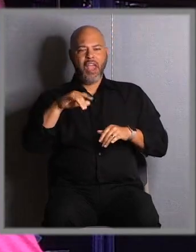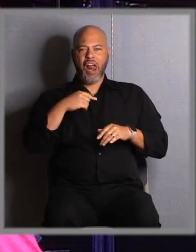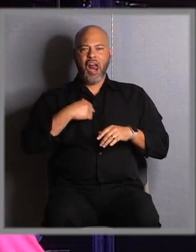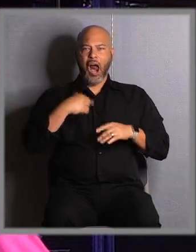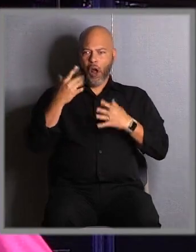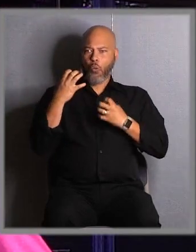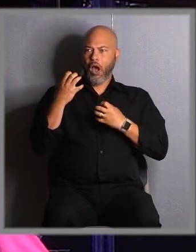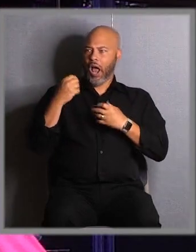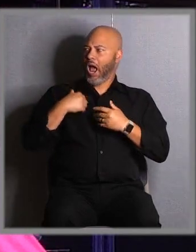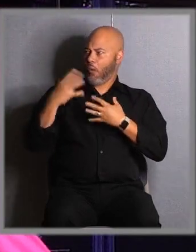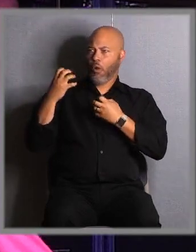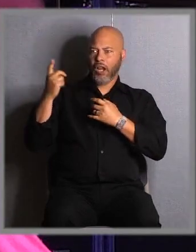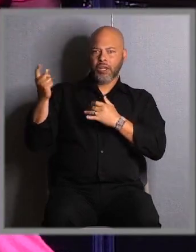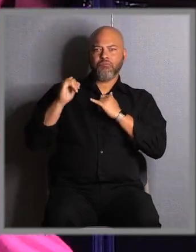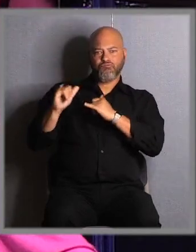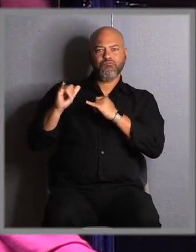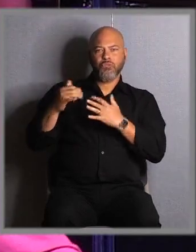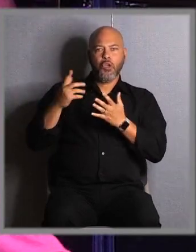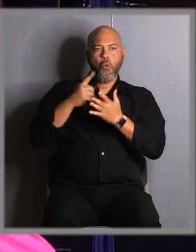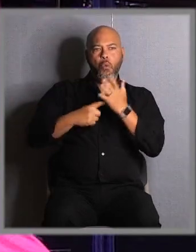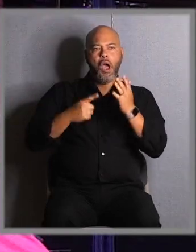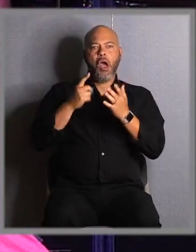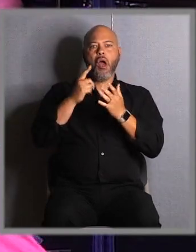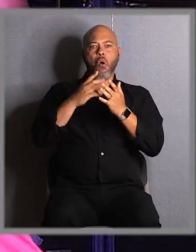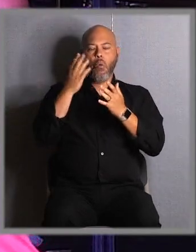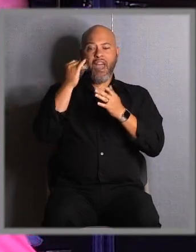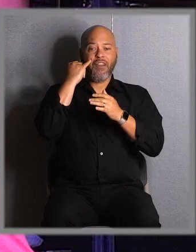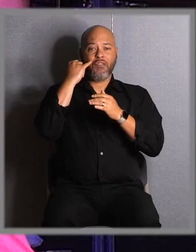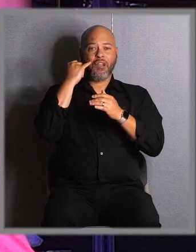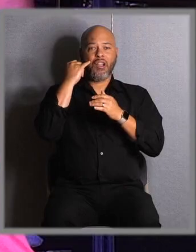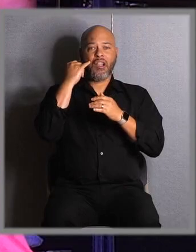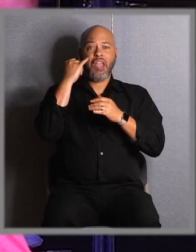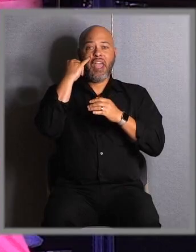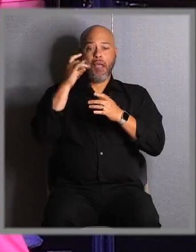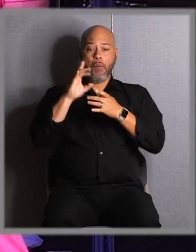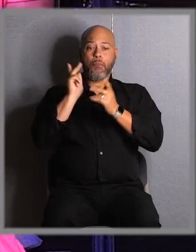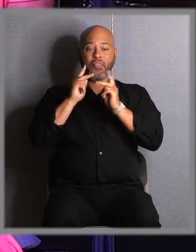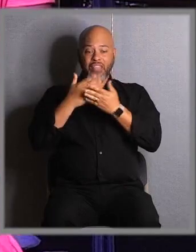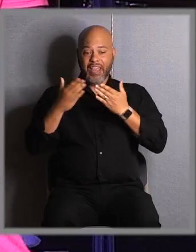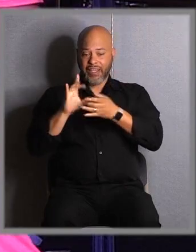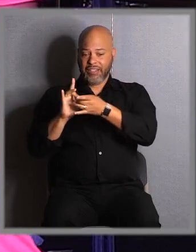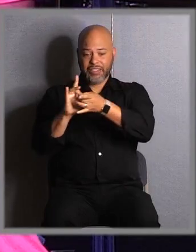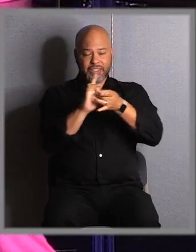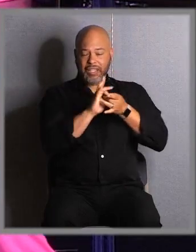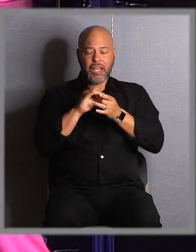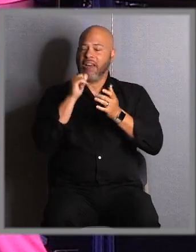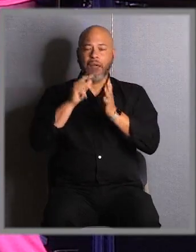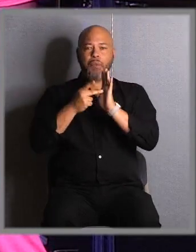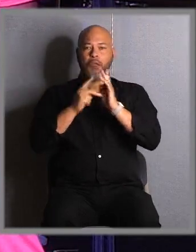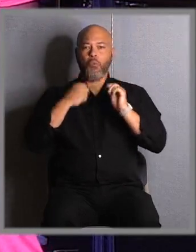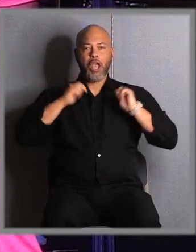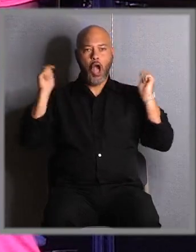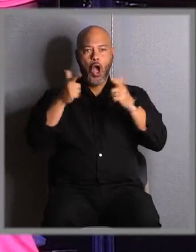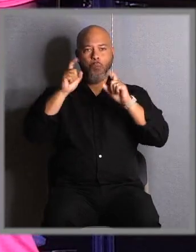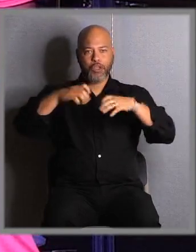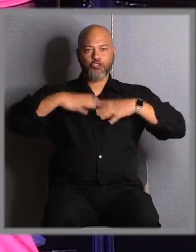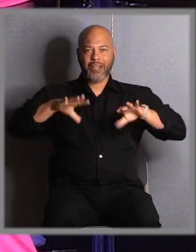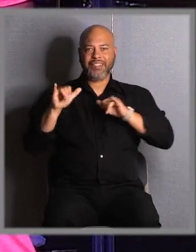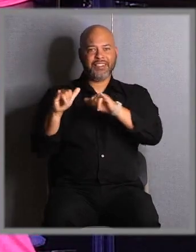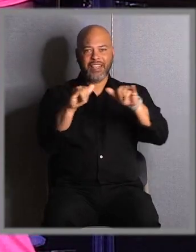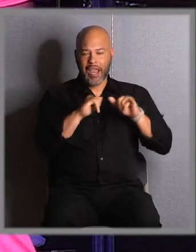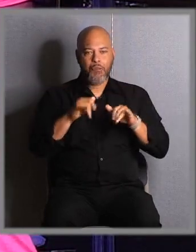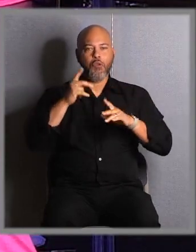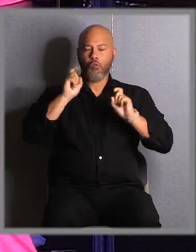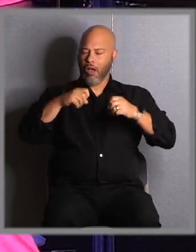him to be like me. What's make unity, unity is not uniformity. Unity is diversity